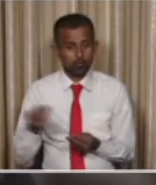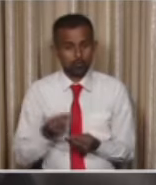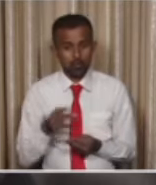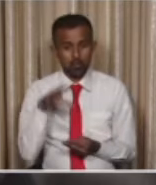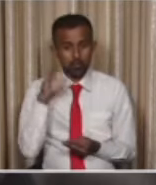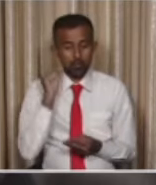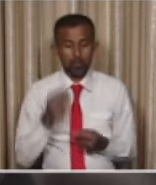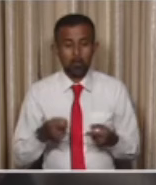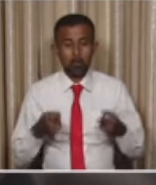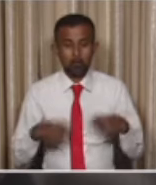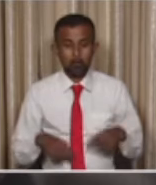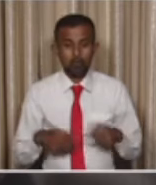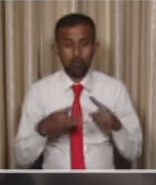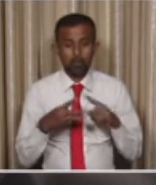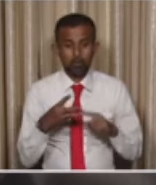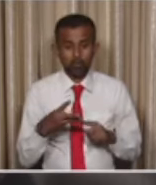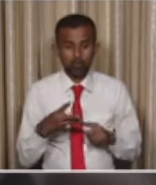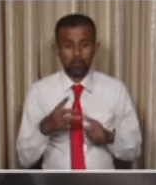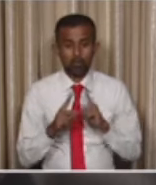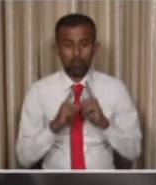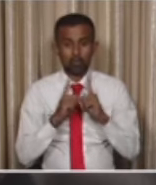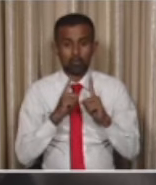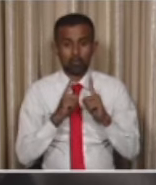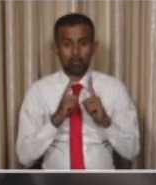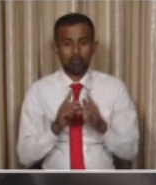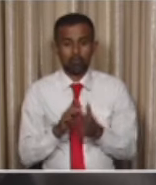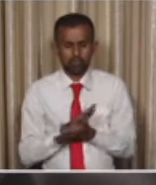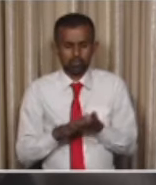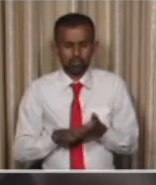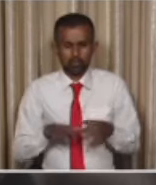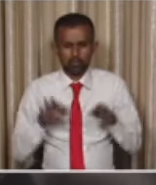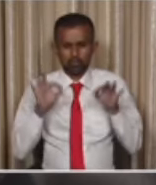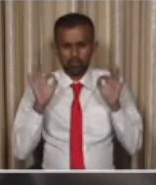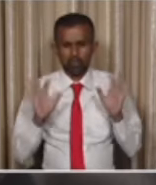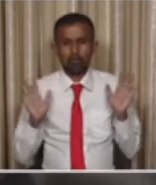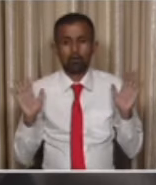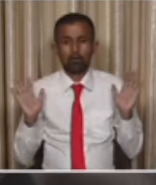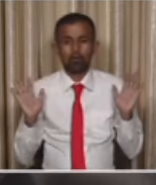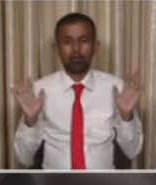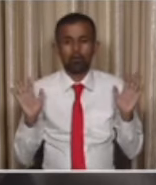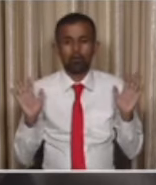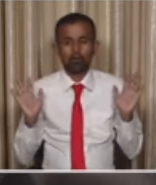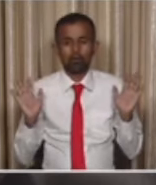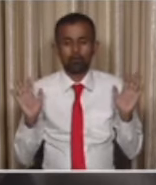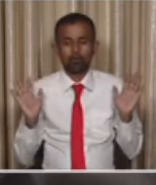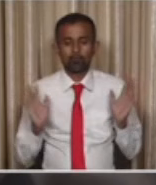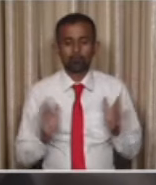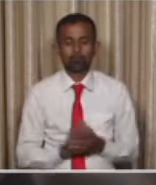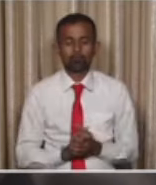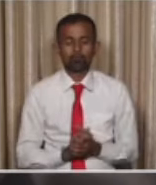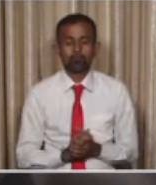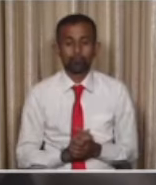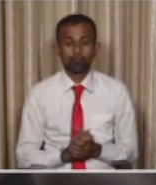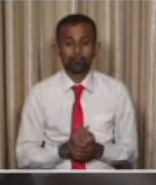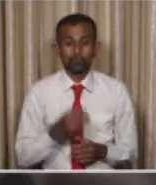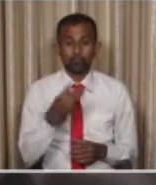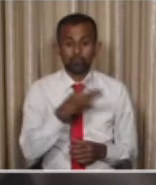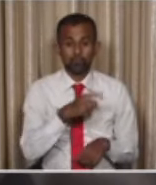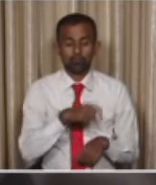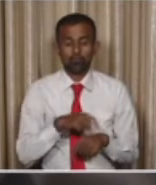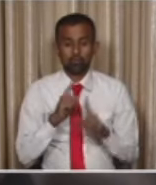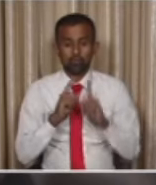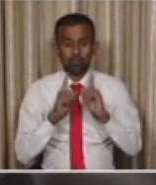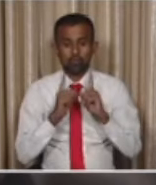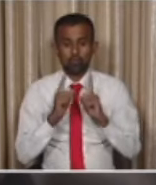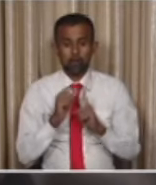members, any member of the House, if he wanted it at the third reading, could have asked for a division. So it was up to the House to